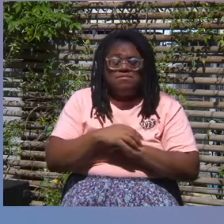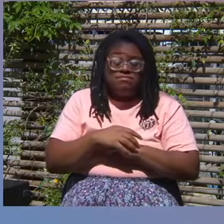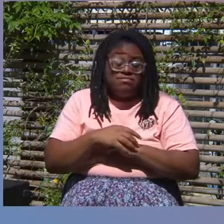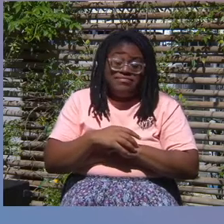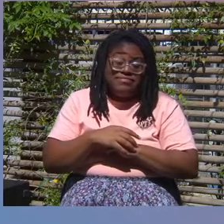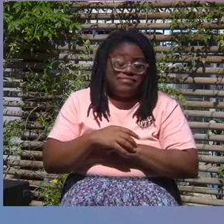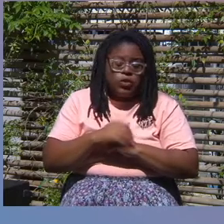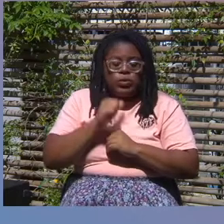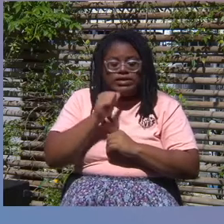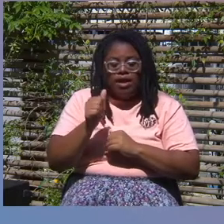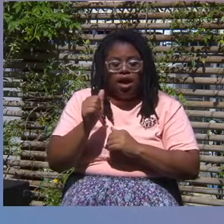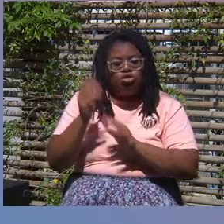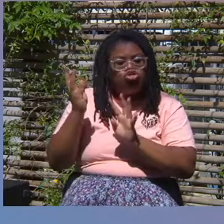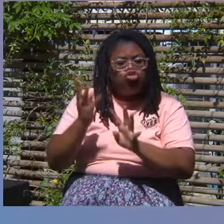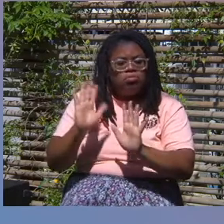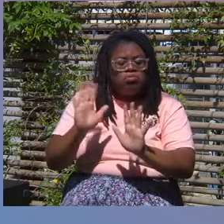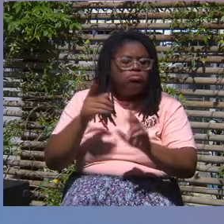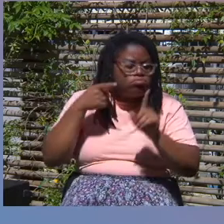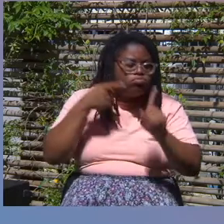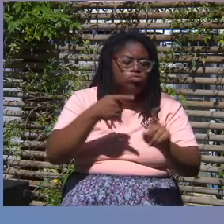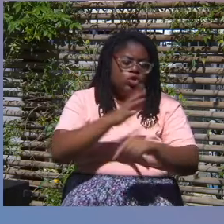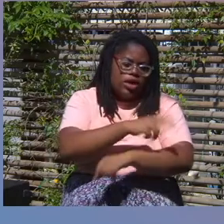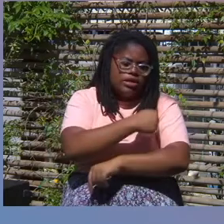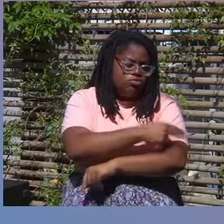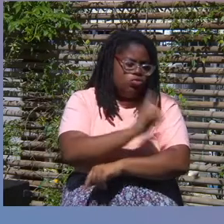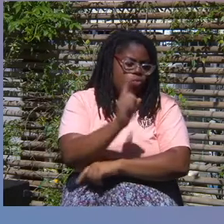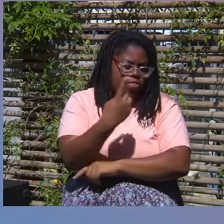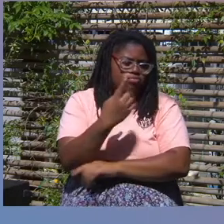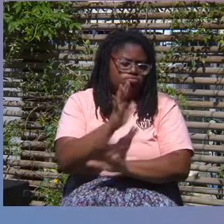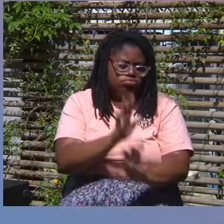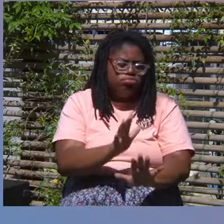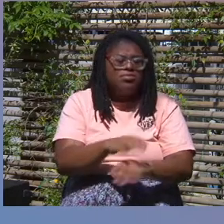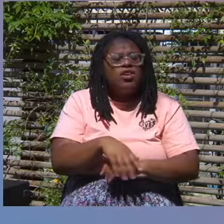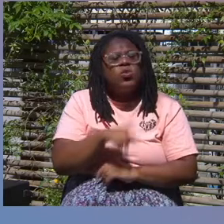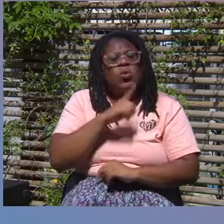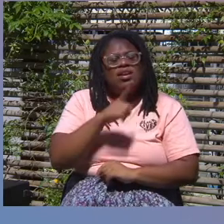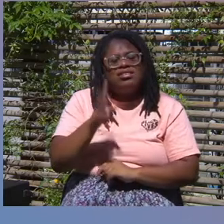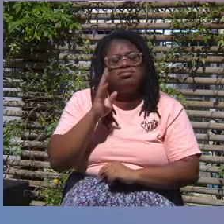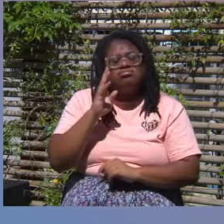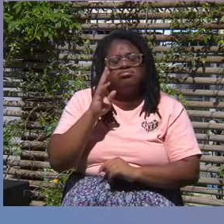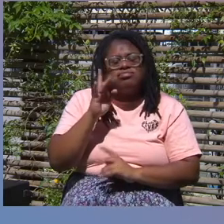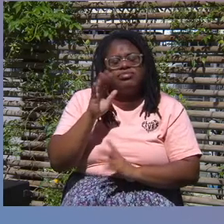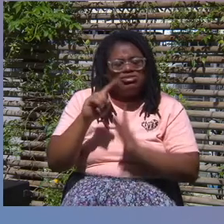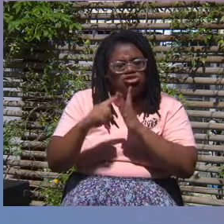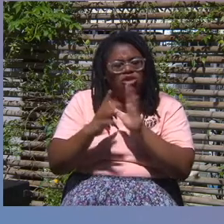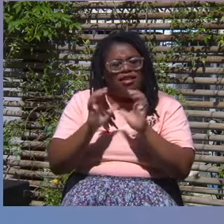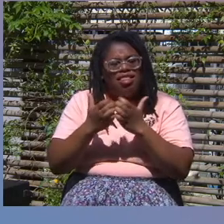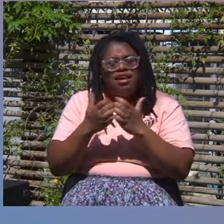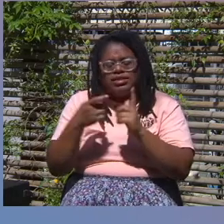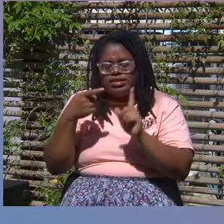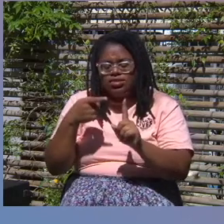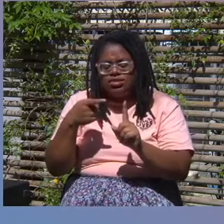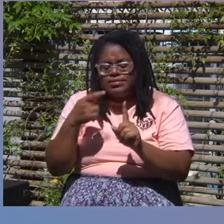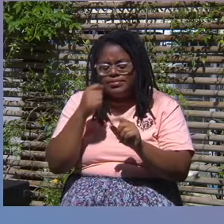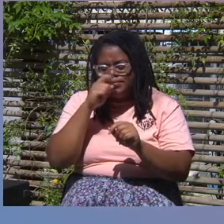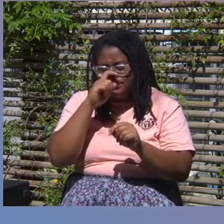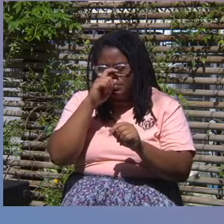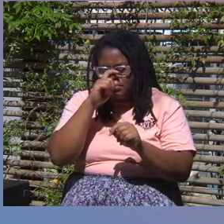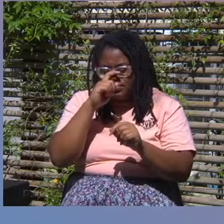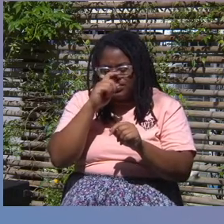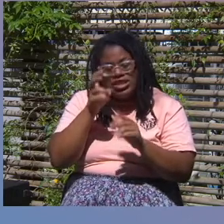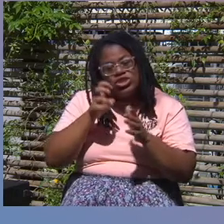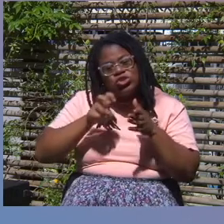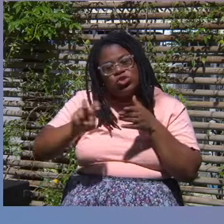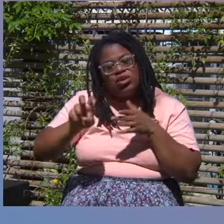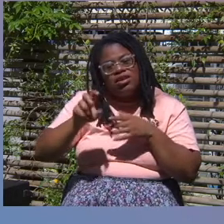not streamed. It went right to the hospital. Wow. And we had started a class already called Journey